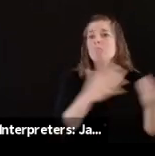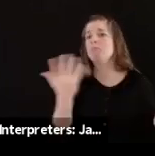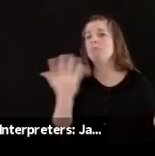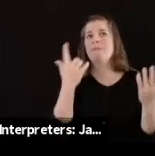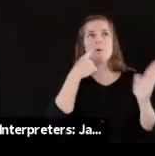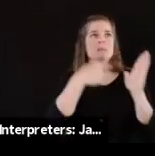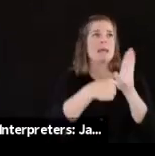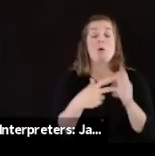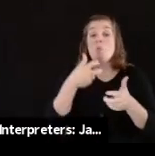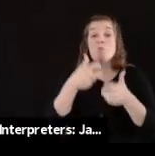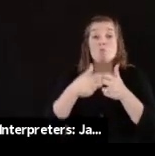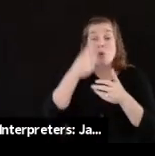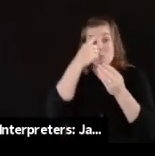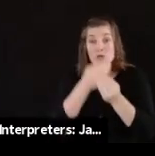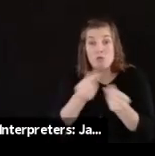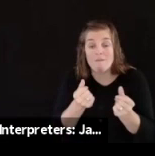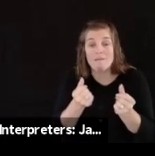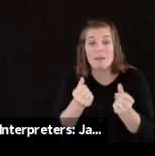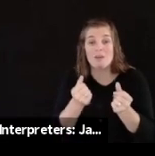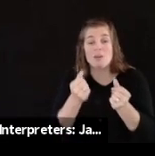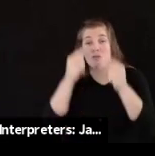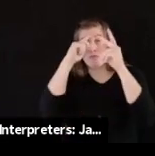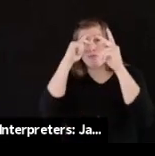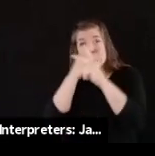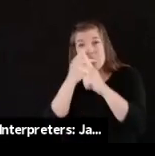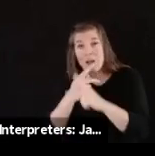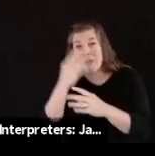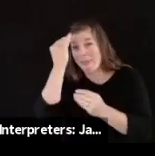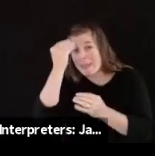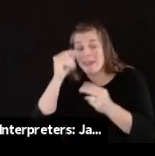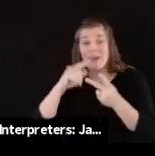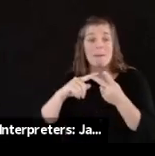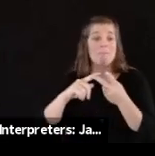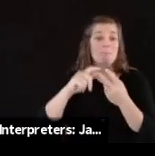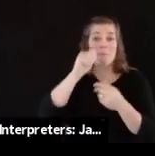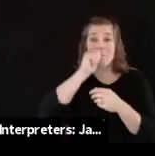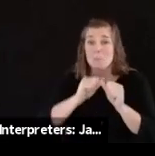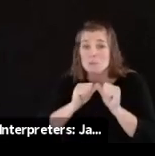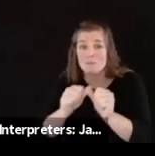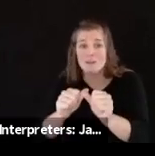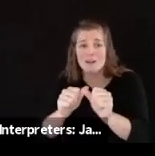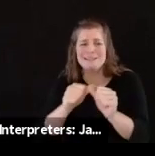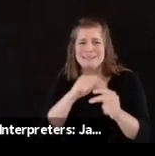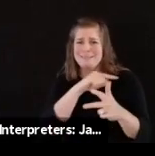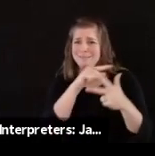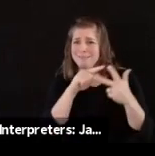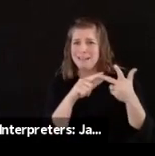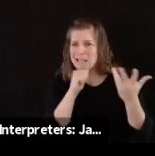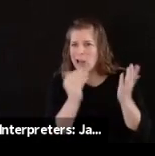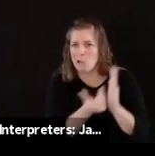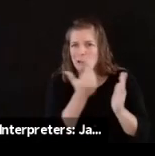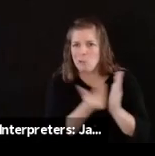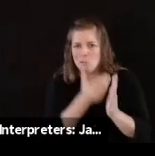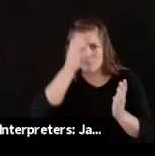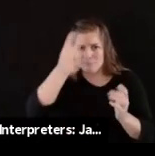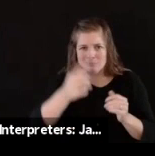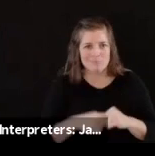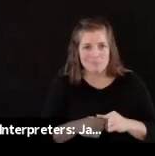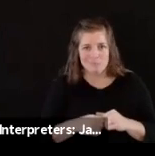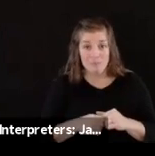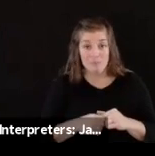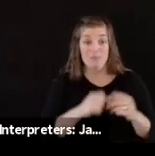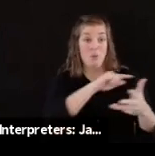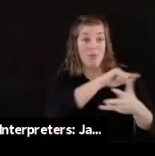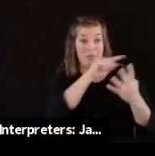problem solving, critical thinking, collaboration, perseverance, none of that should be revolutionary on its own. Combine that with